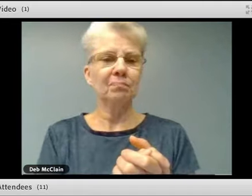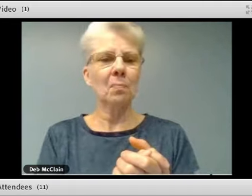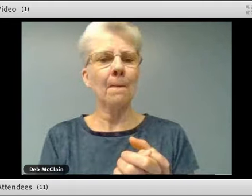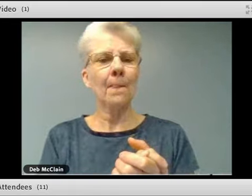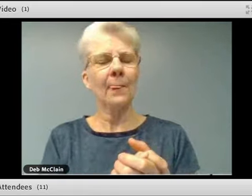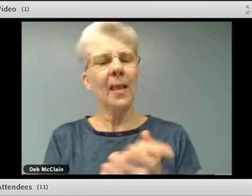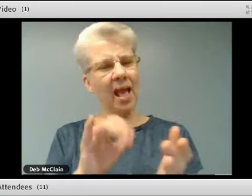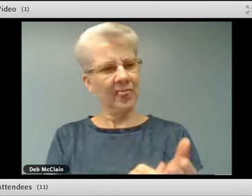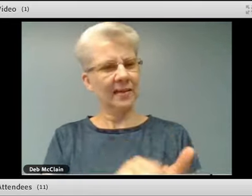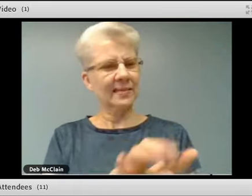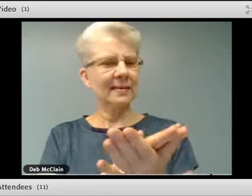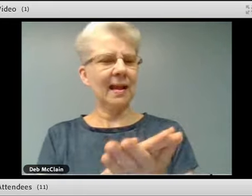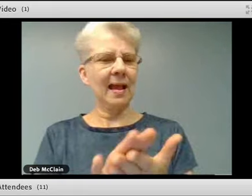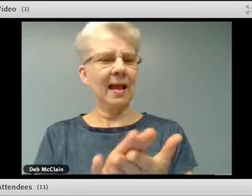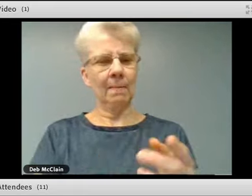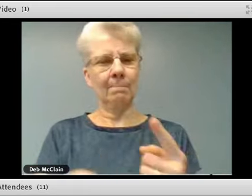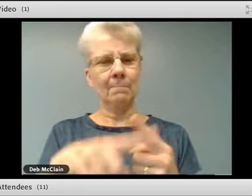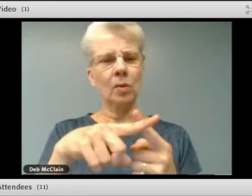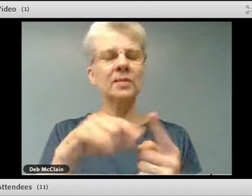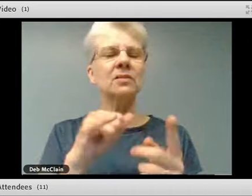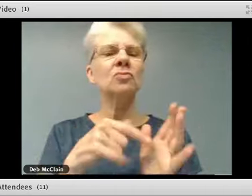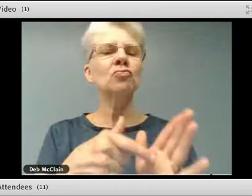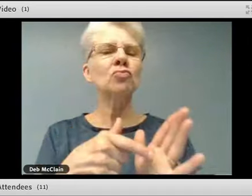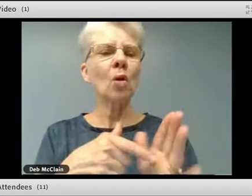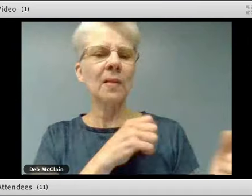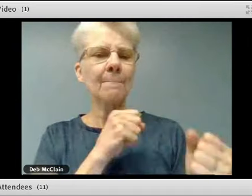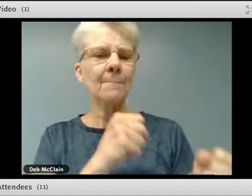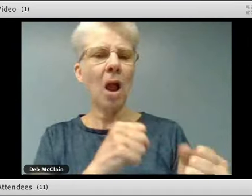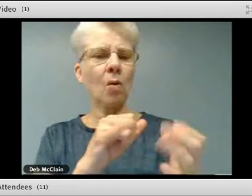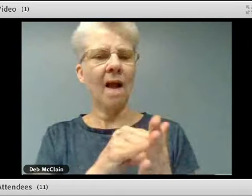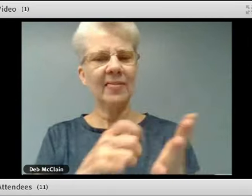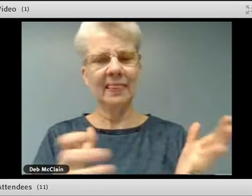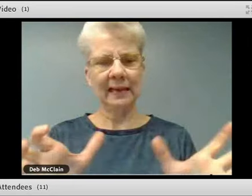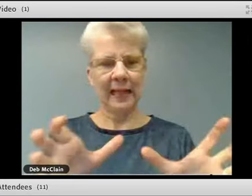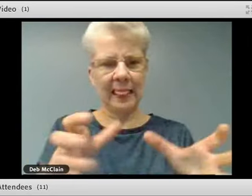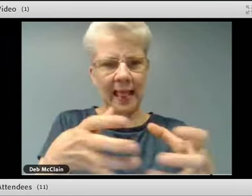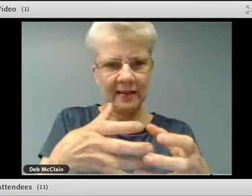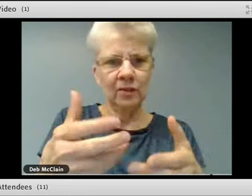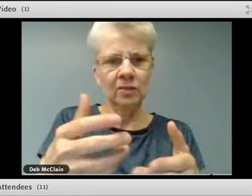which is a nice bonus, and it shows the power of the collective